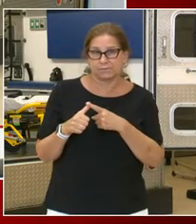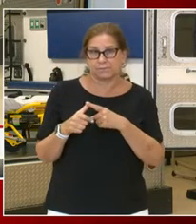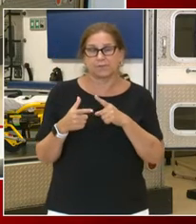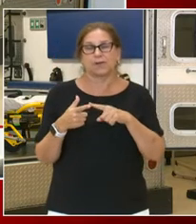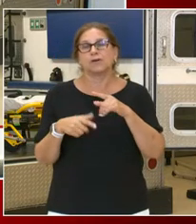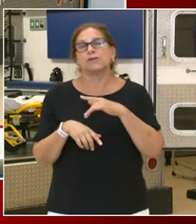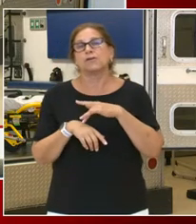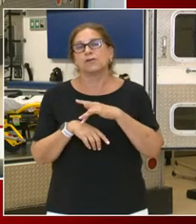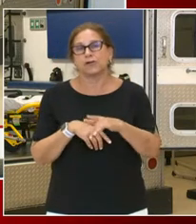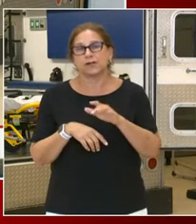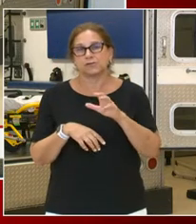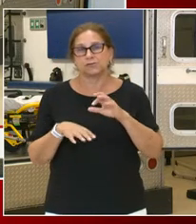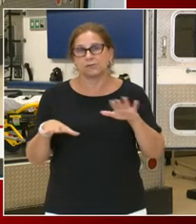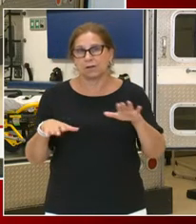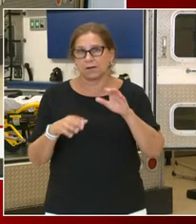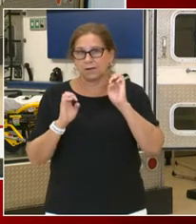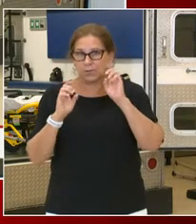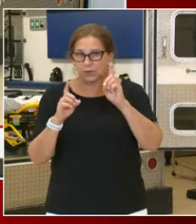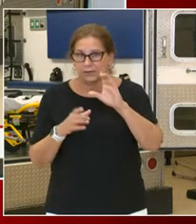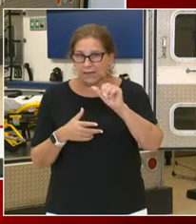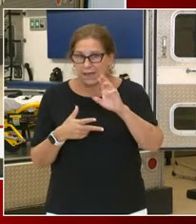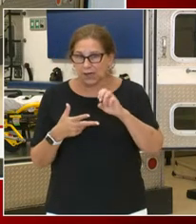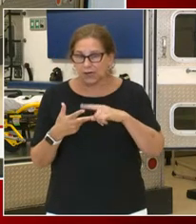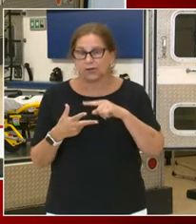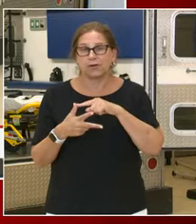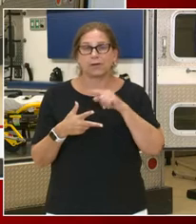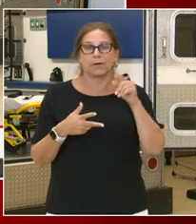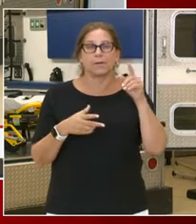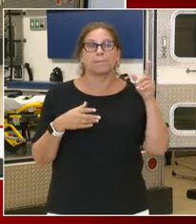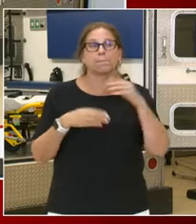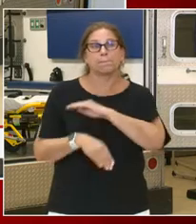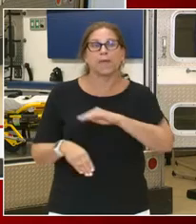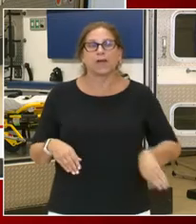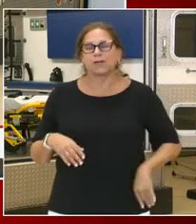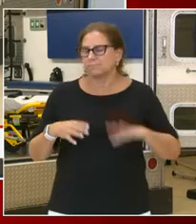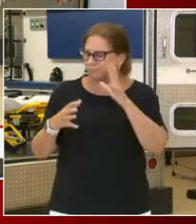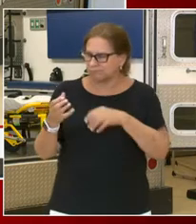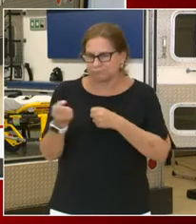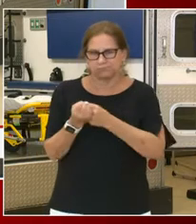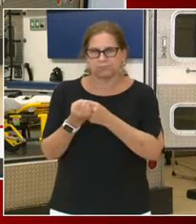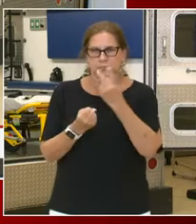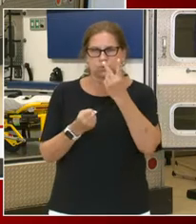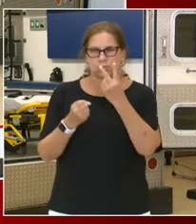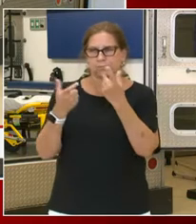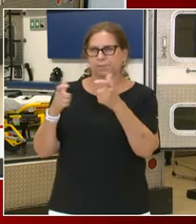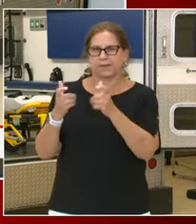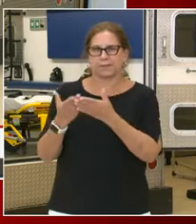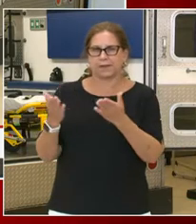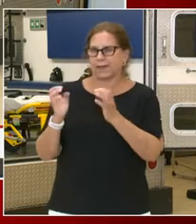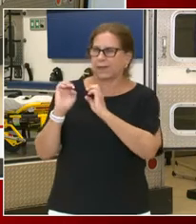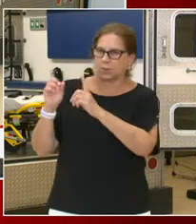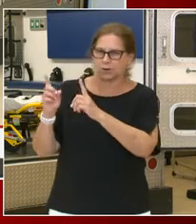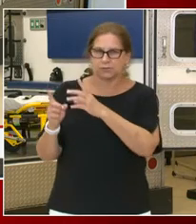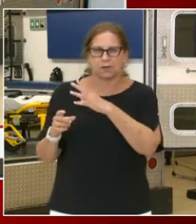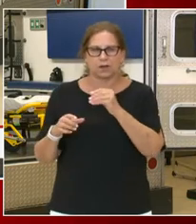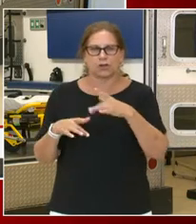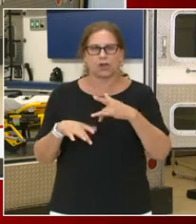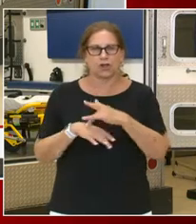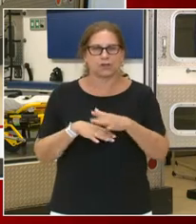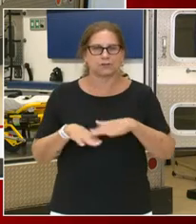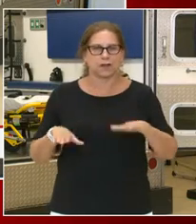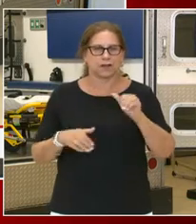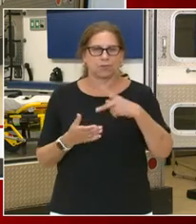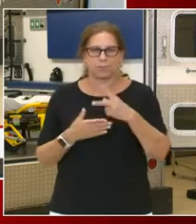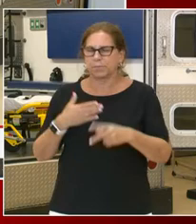a very staunch advocate throughout the whole budget formulation process on that. So, Shauna, I want to thank you for joining us for this